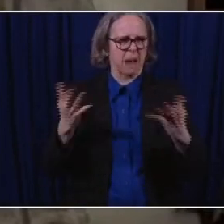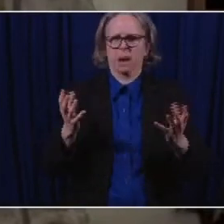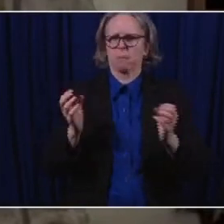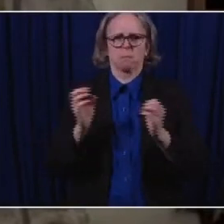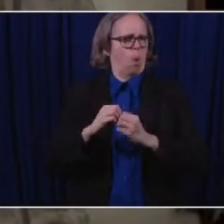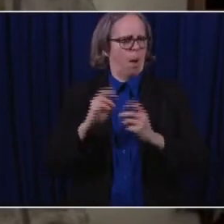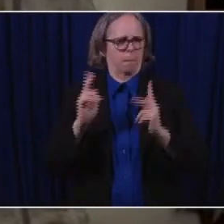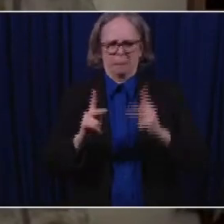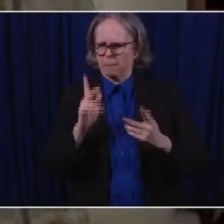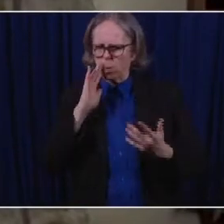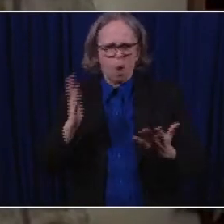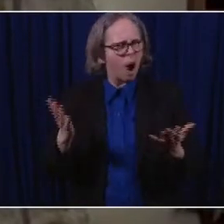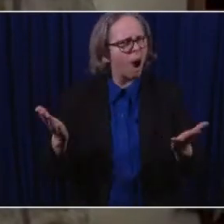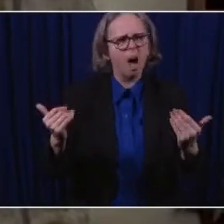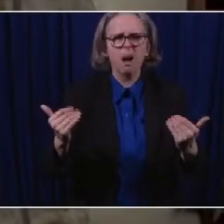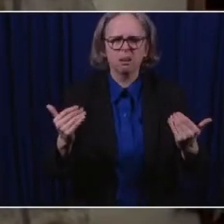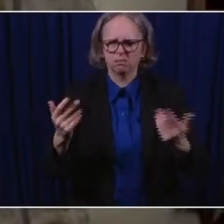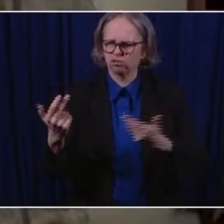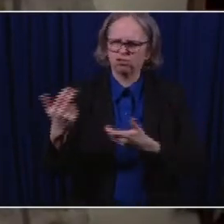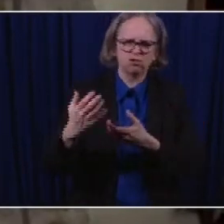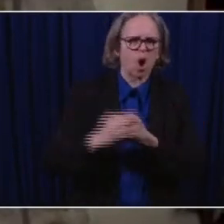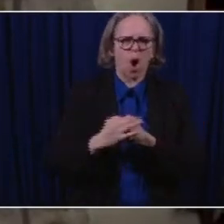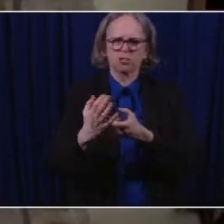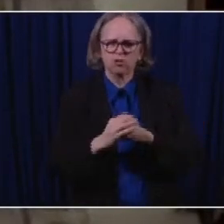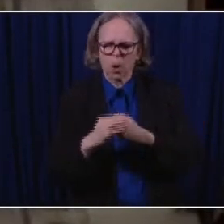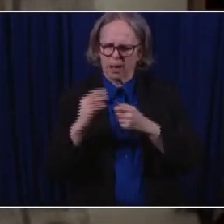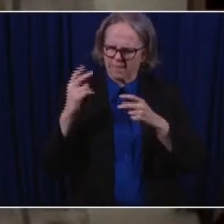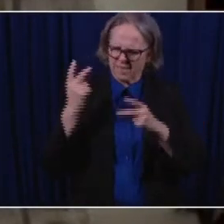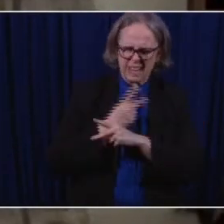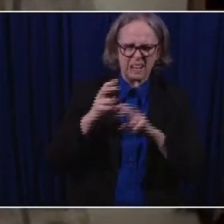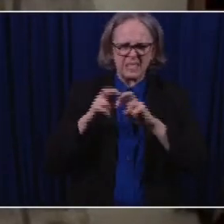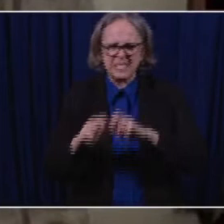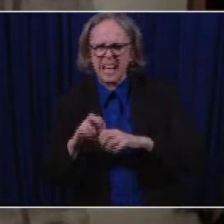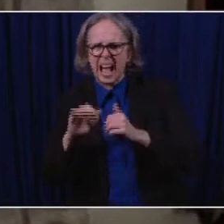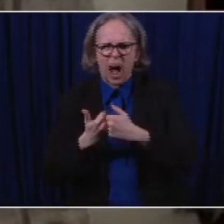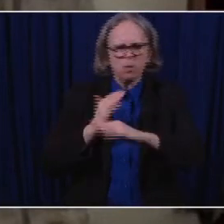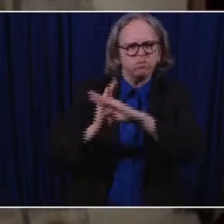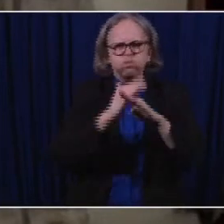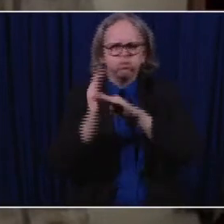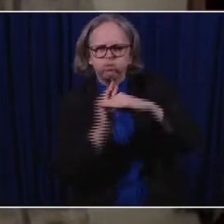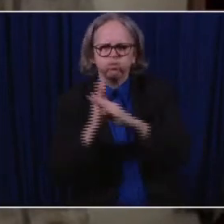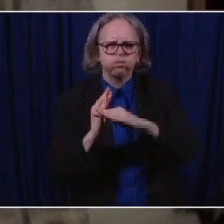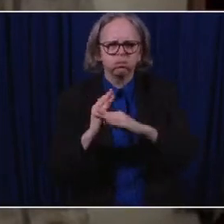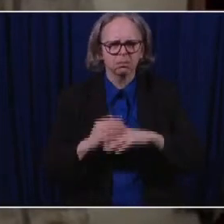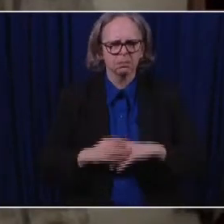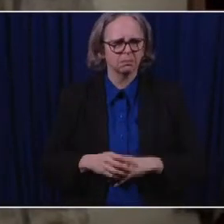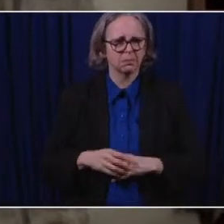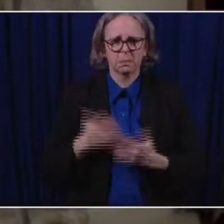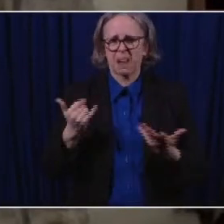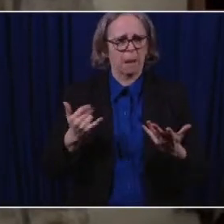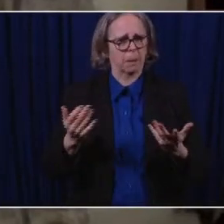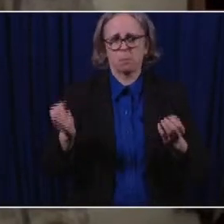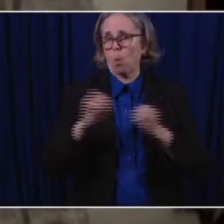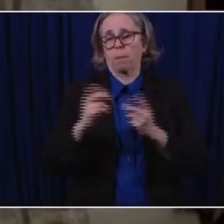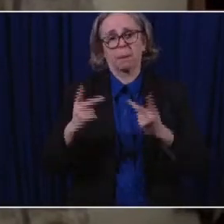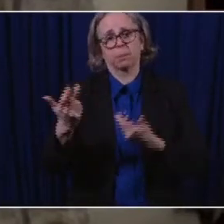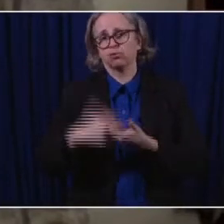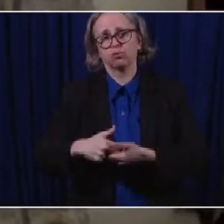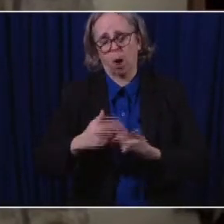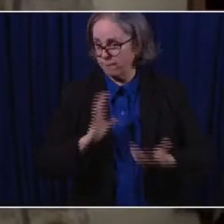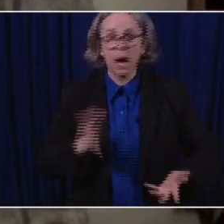looked at it, they said, no, it's going to take more than that. And so we're at 16, but we could be at much, much more than that.